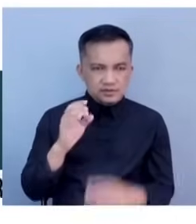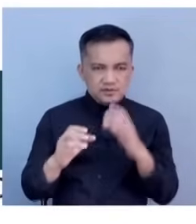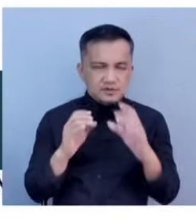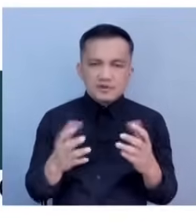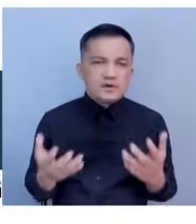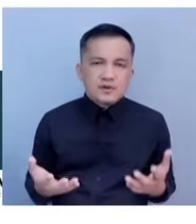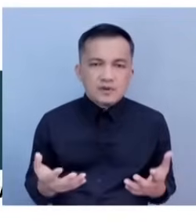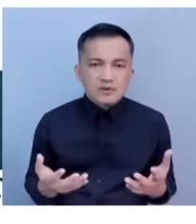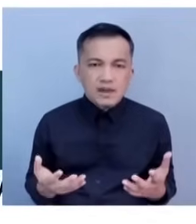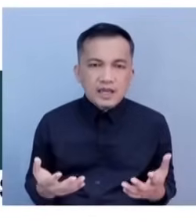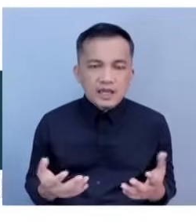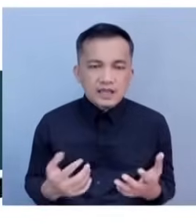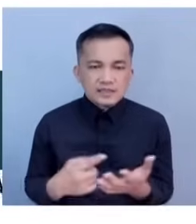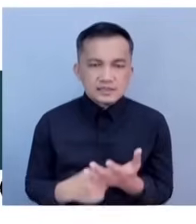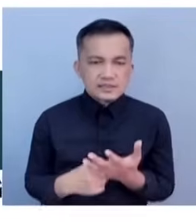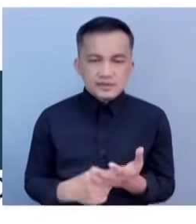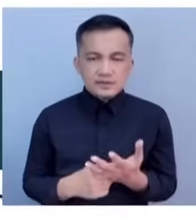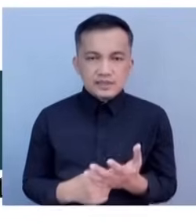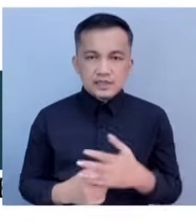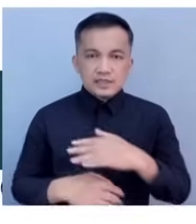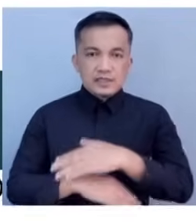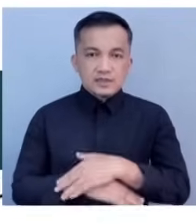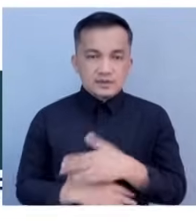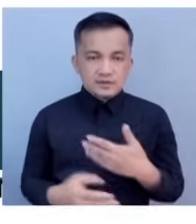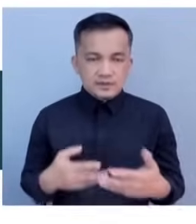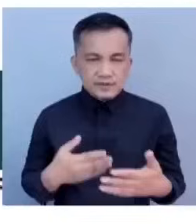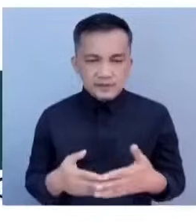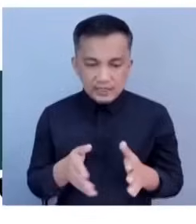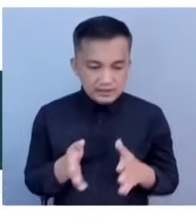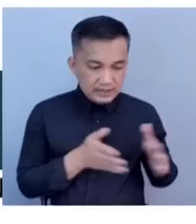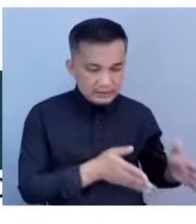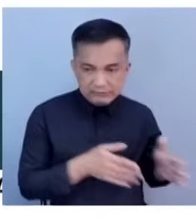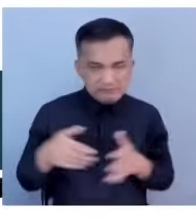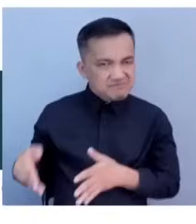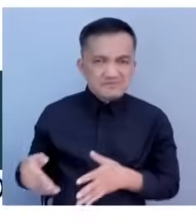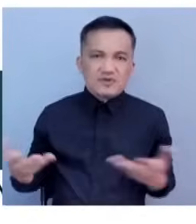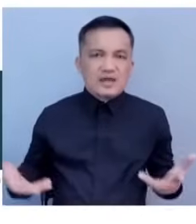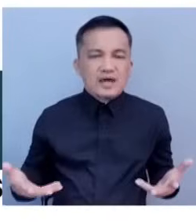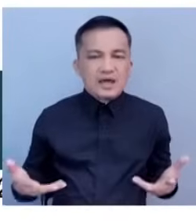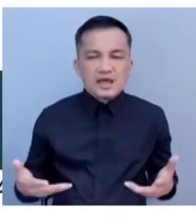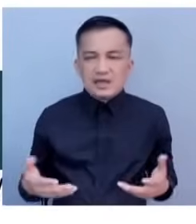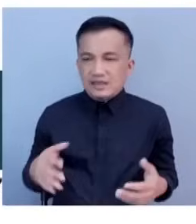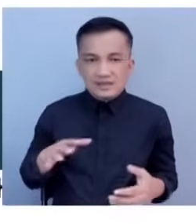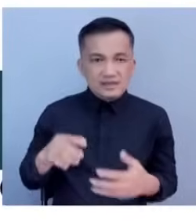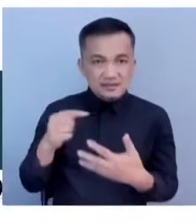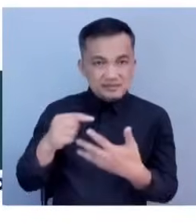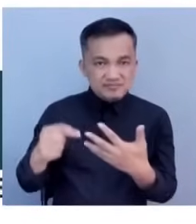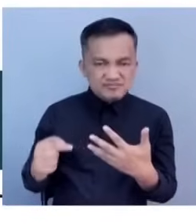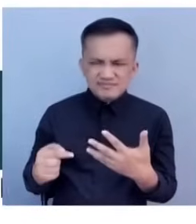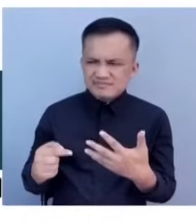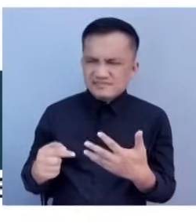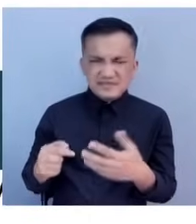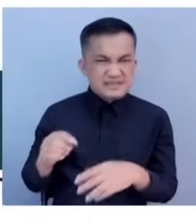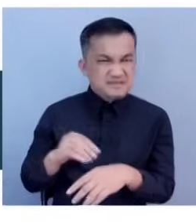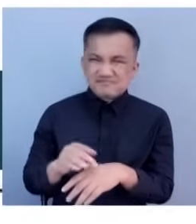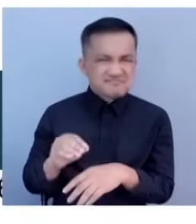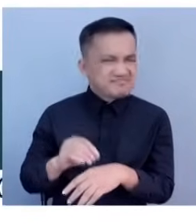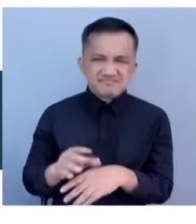walang napapag-usapan on the table, kahit na on the side among sa his ikang